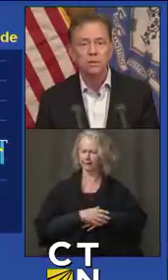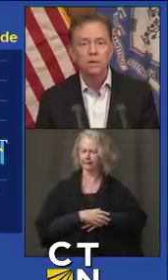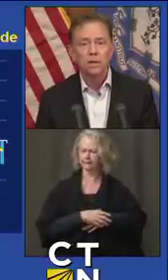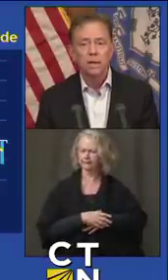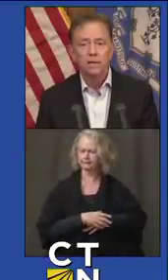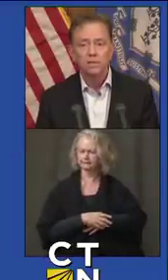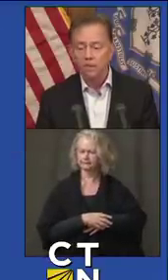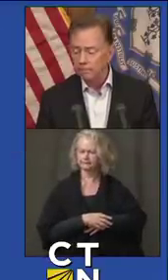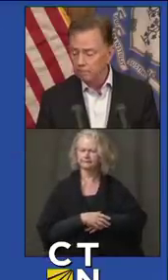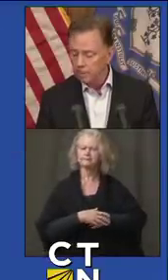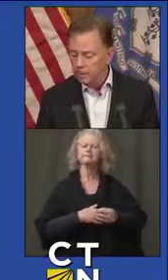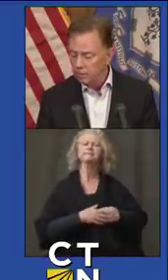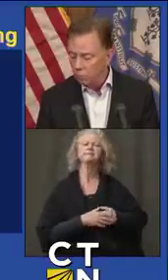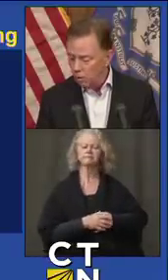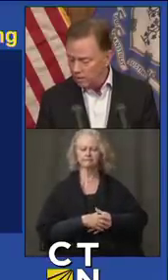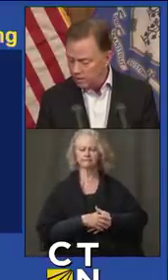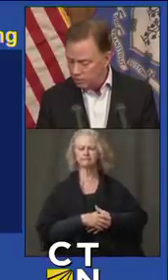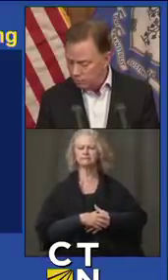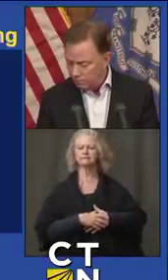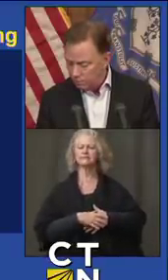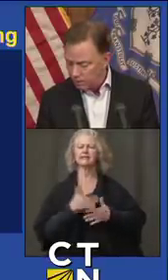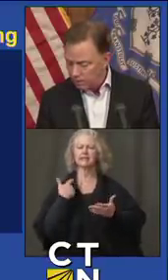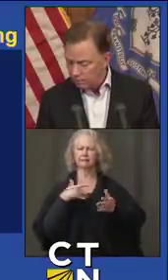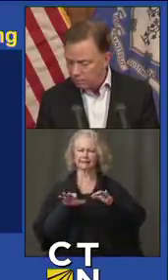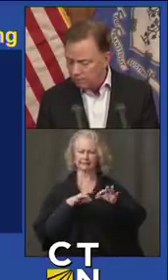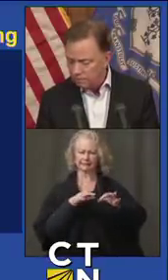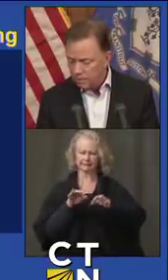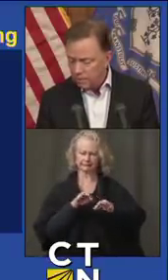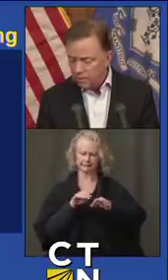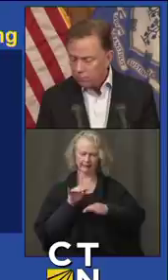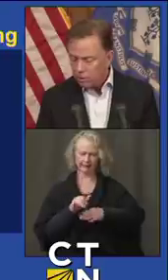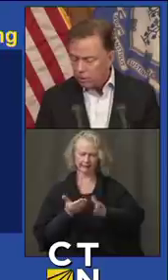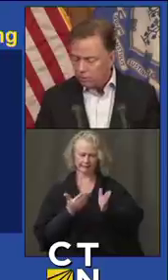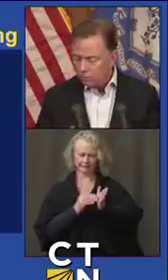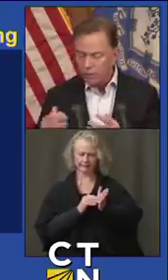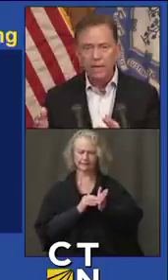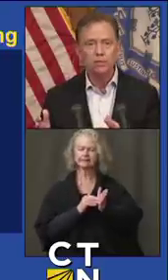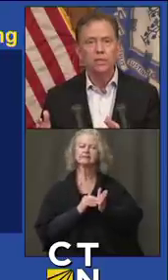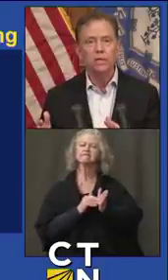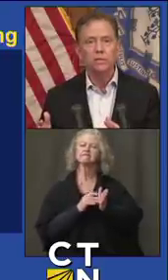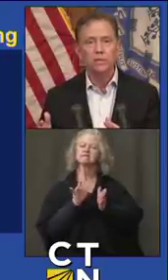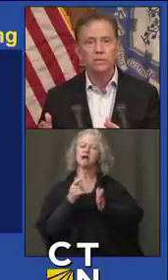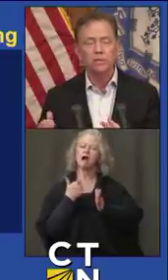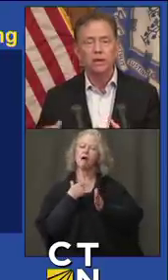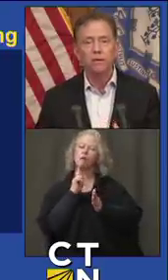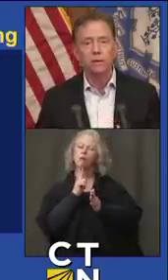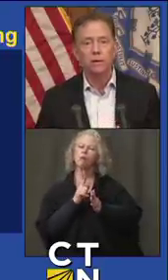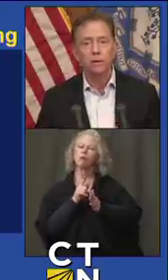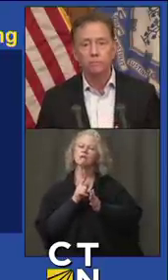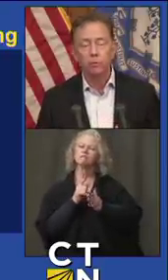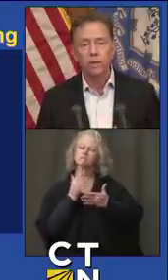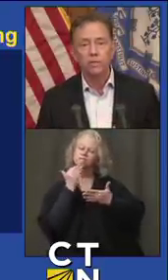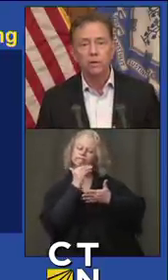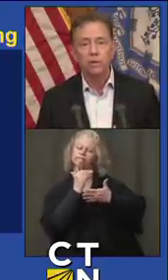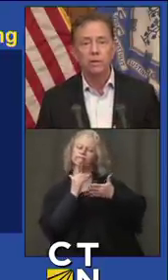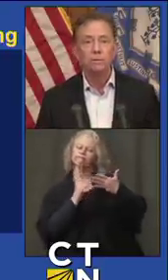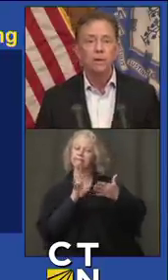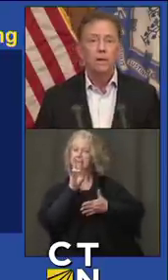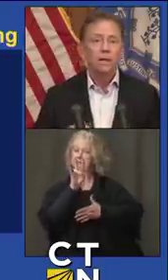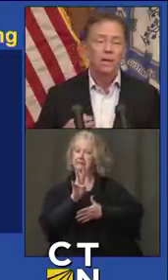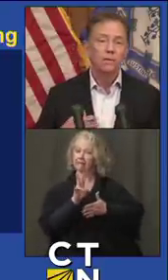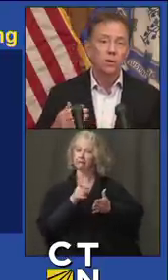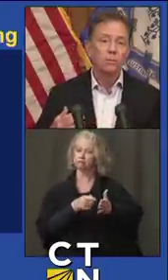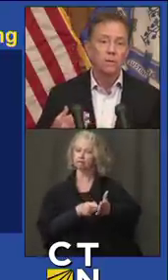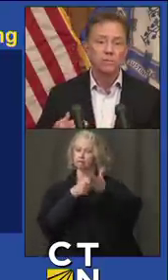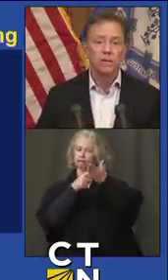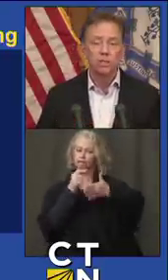Max, and walk this through for you a little bit. We're going to go through each of these 7 criteria